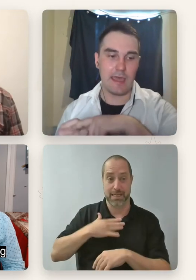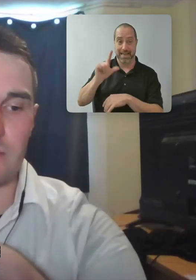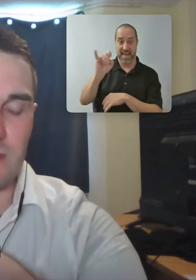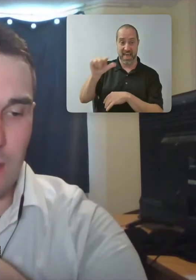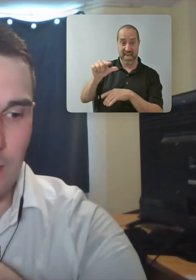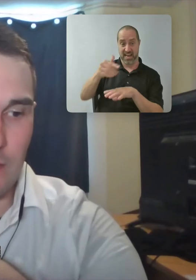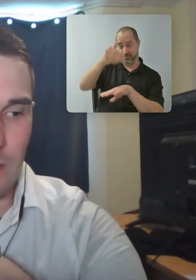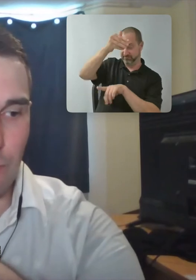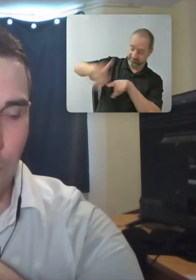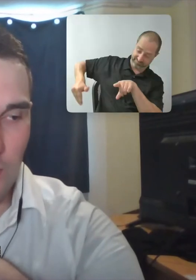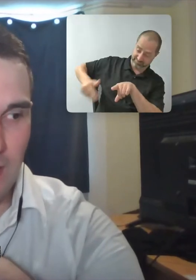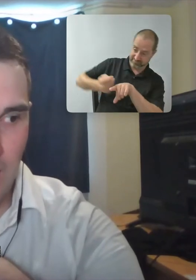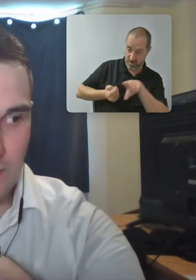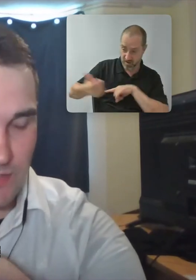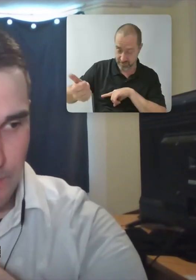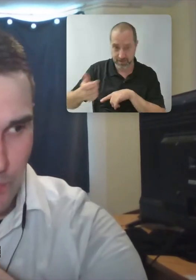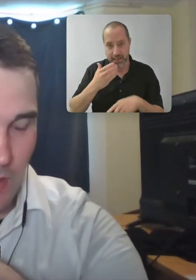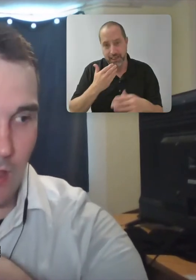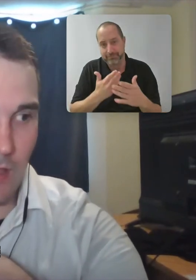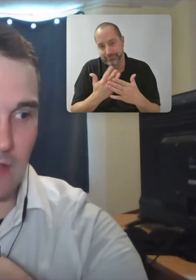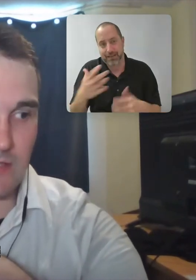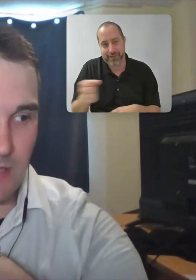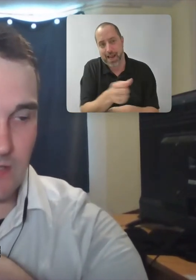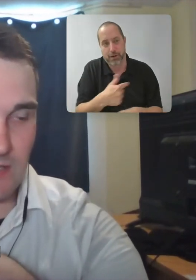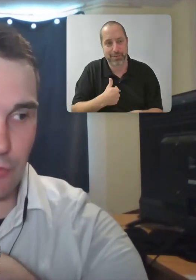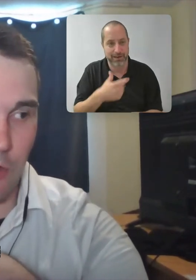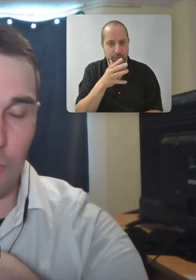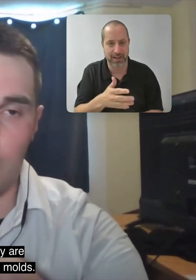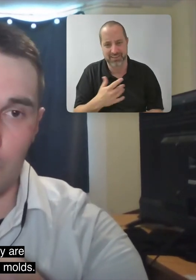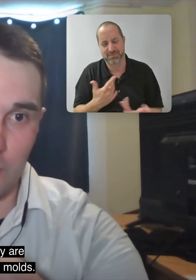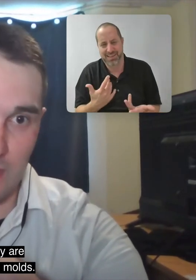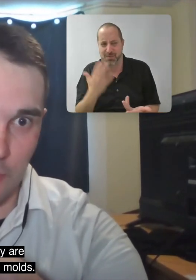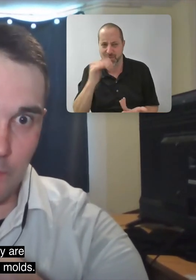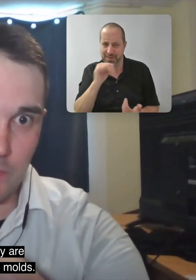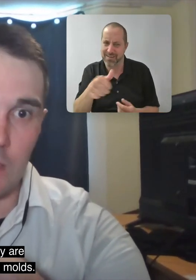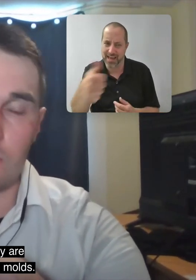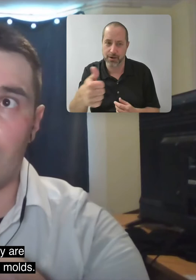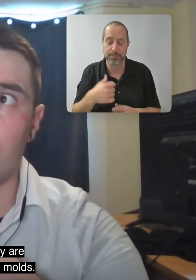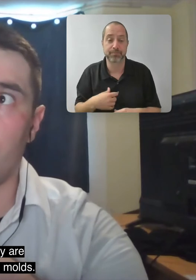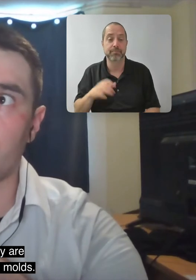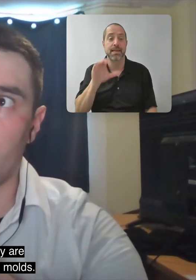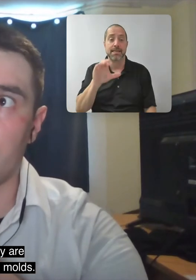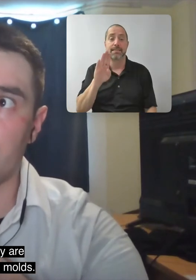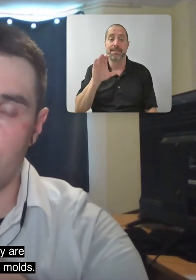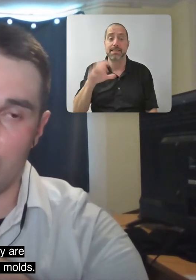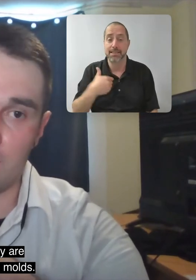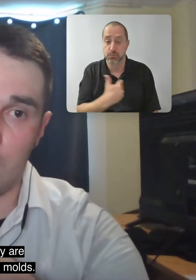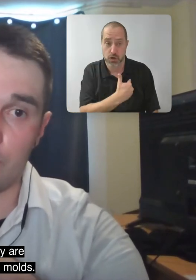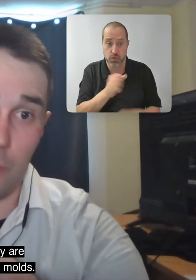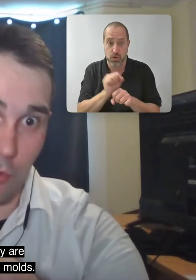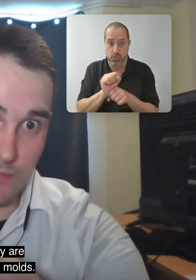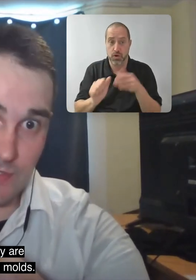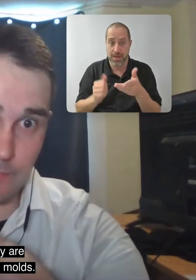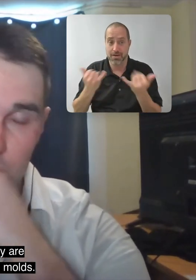And in broadcast at CBC Toronto, where I work now, they are trying to break